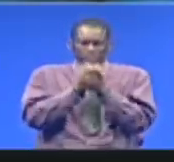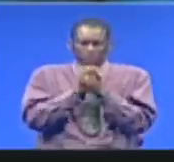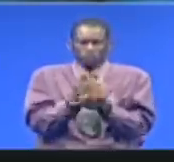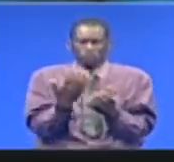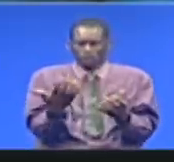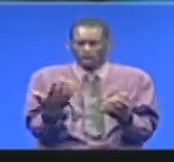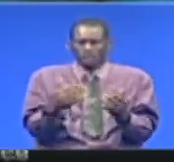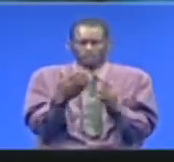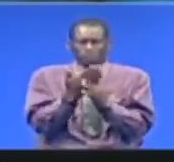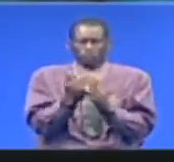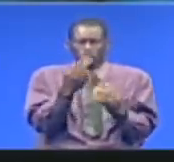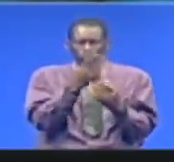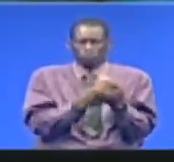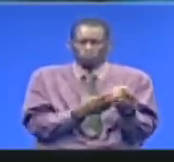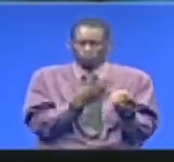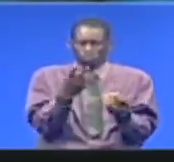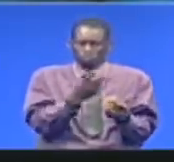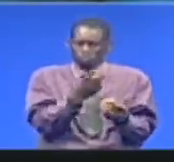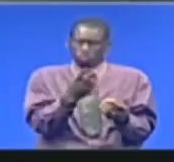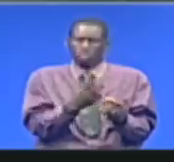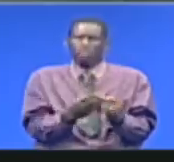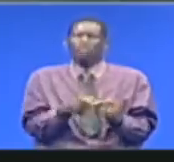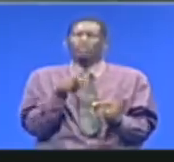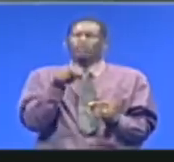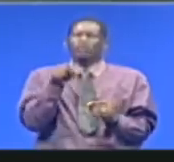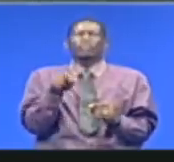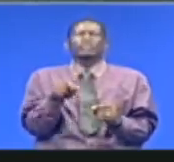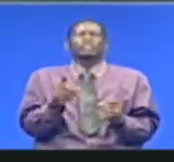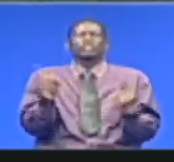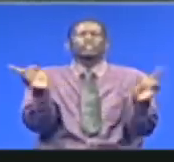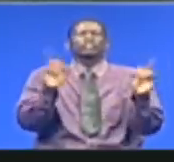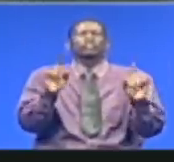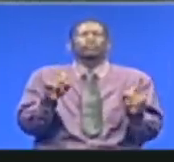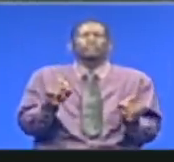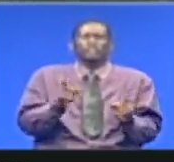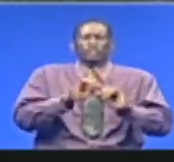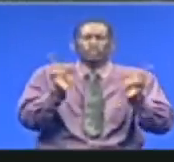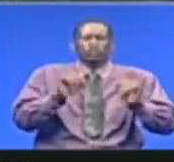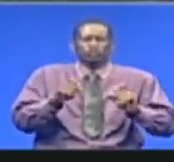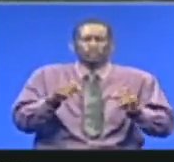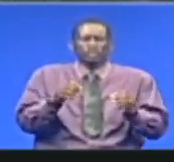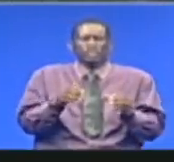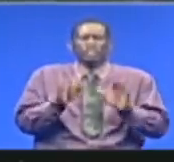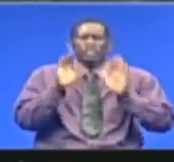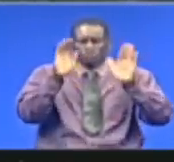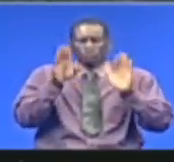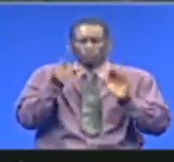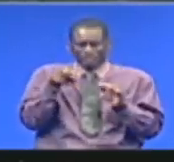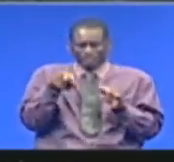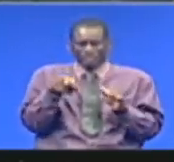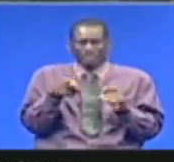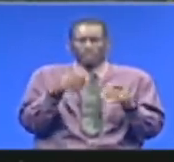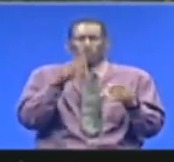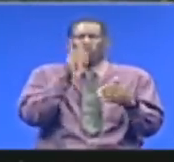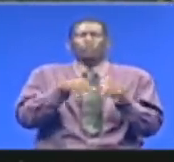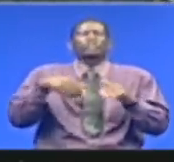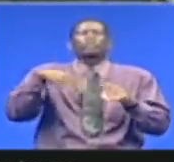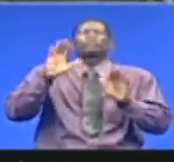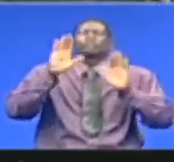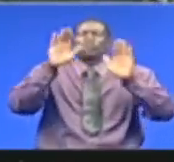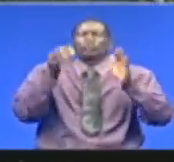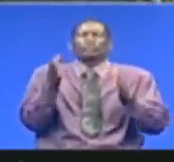between the two obviously is not necessarily the key thing. But what is most important